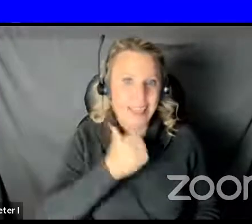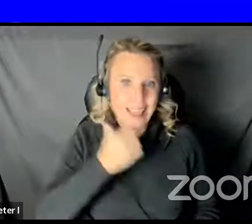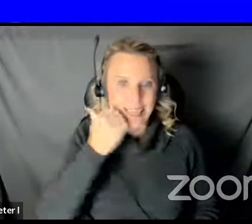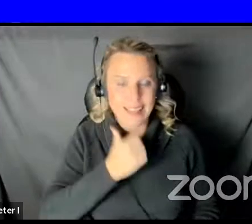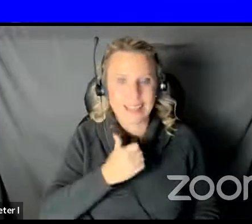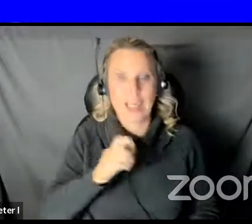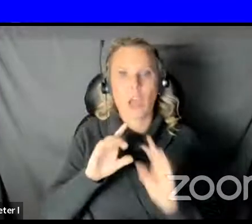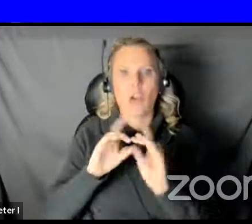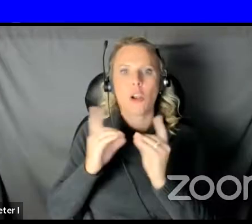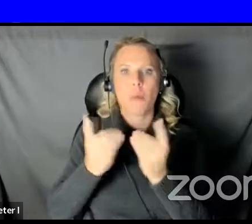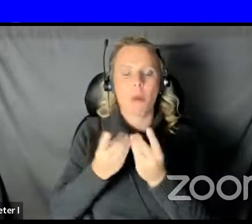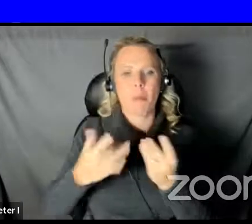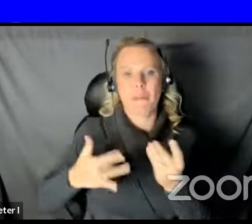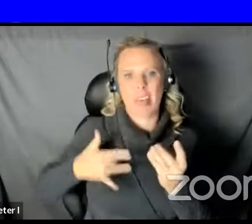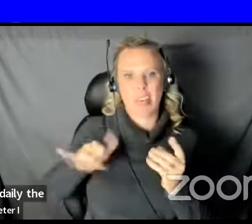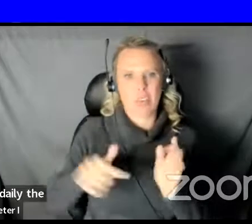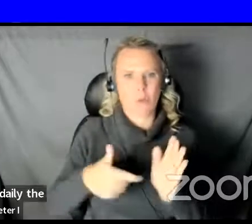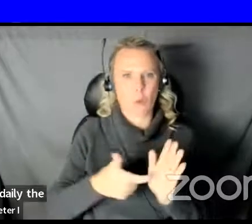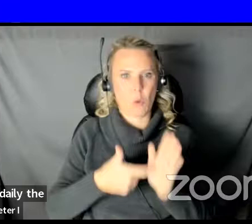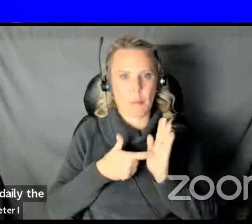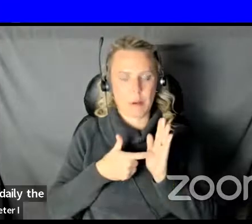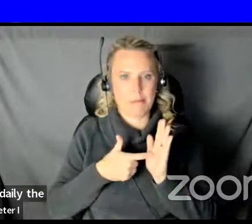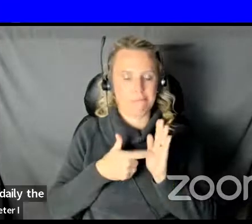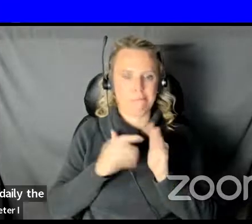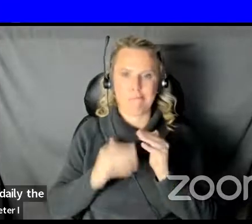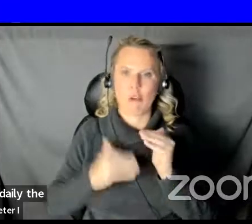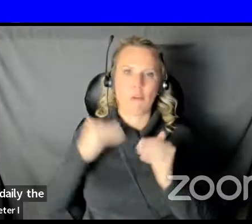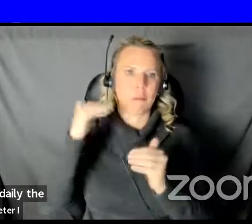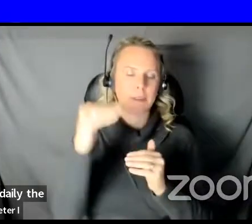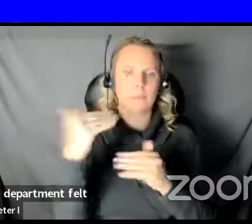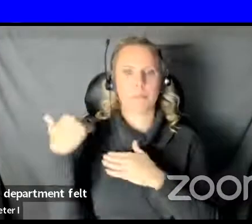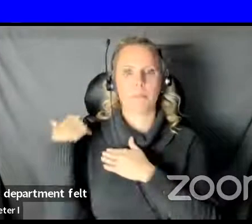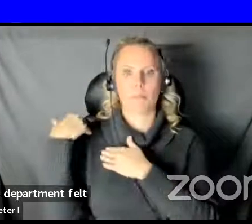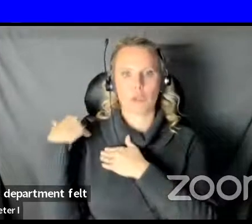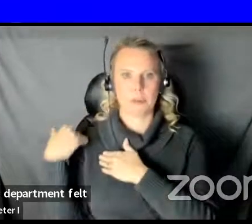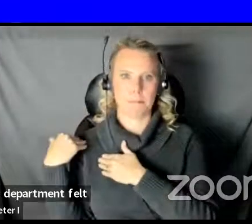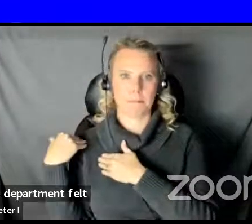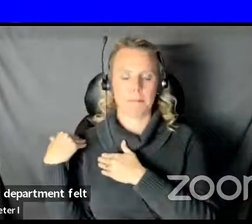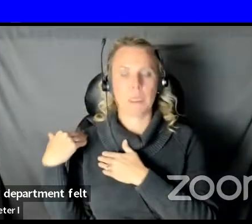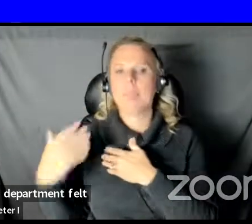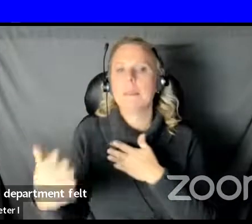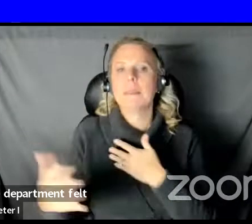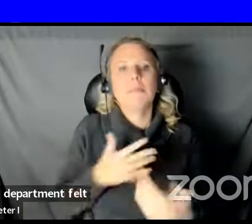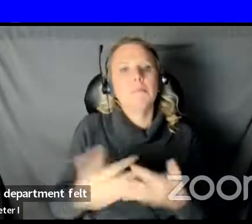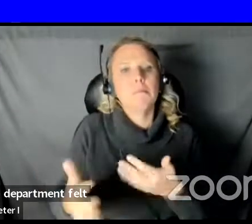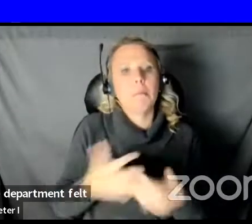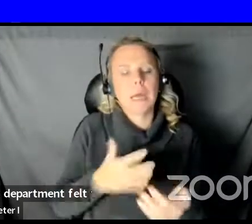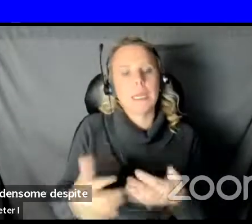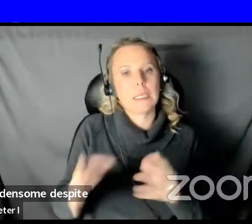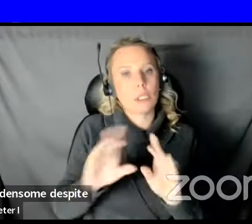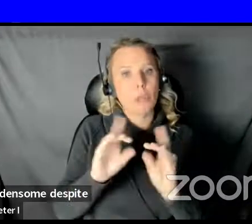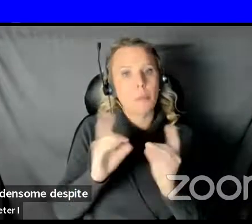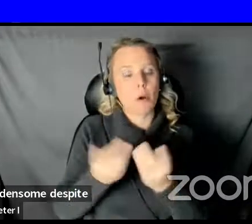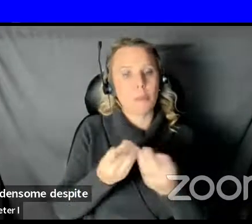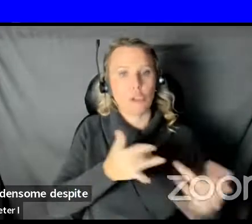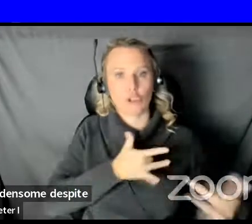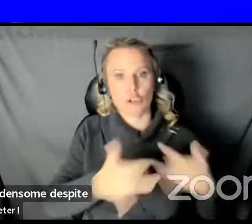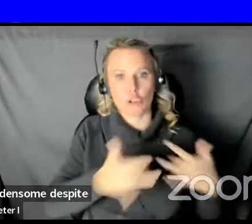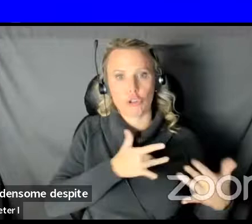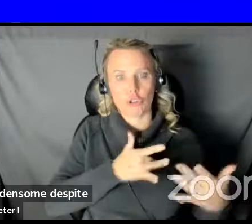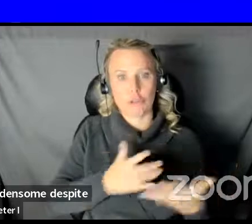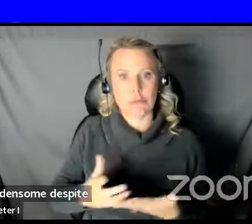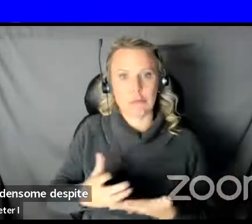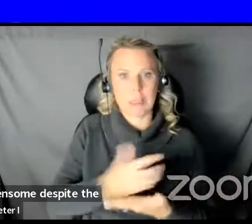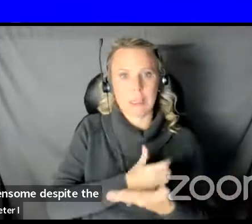the department felt that this requirement was overly burdensome. Despite the department's concerns, collecting